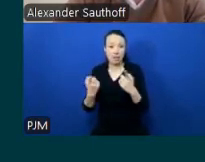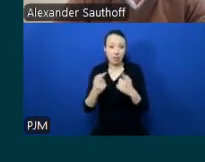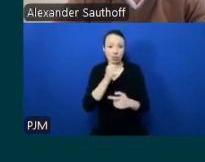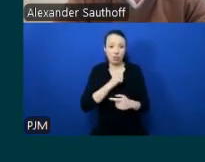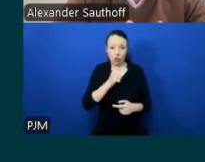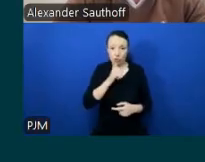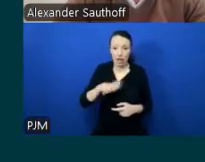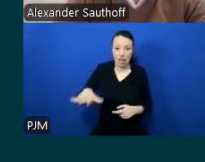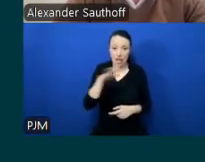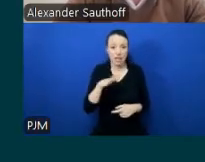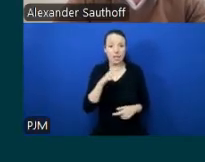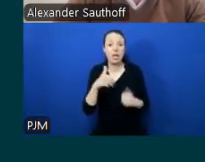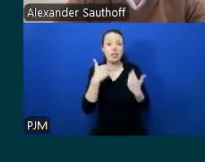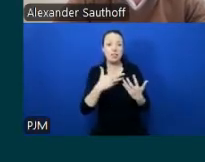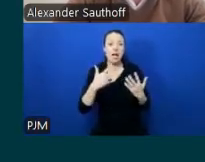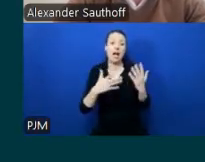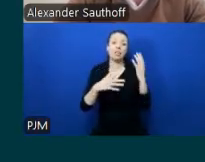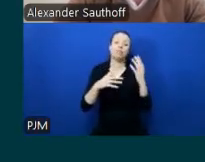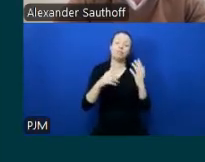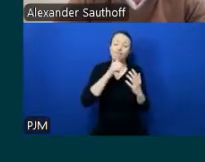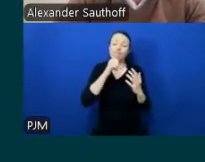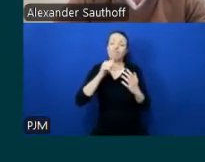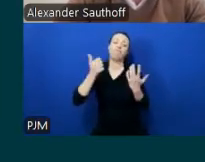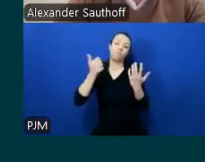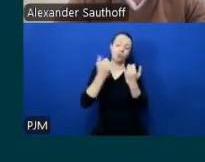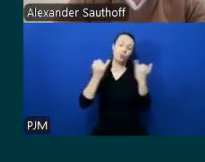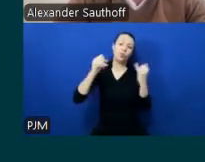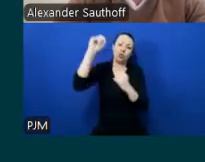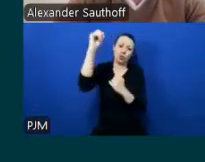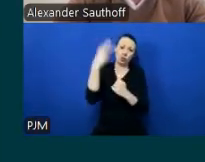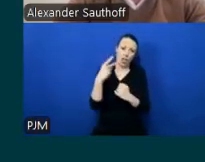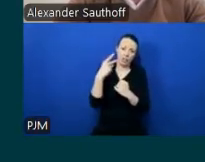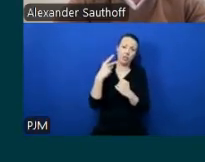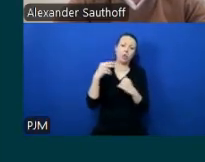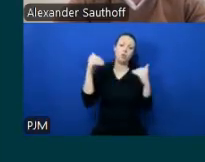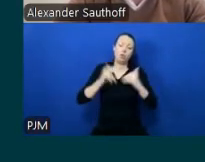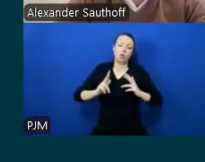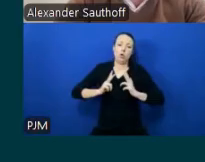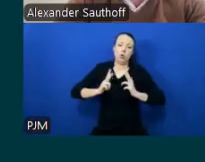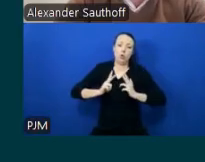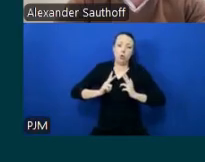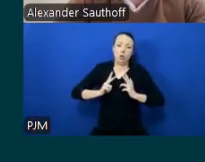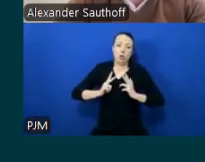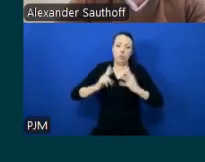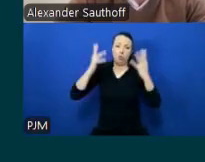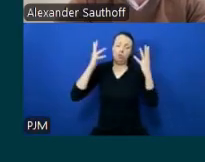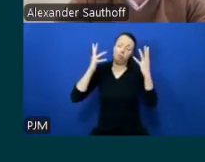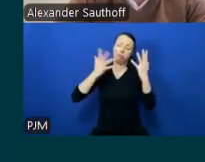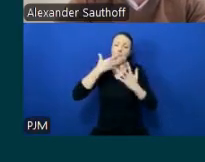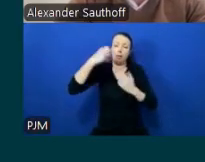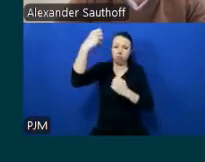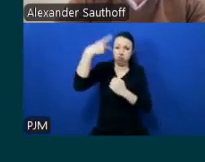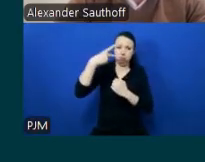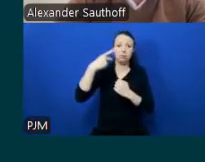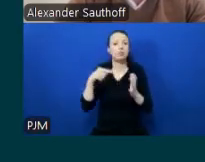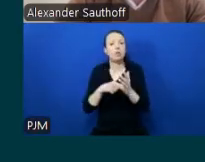or adding aesthetic value. They can be considered active infrastructure. They produce oxygen, purify the